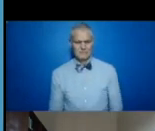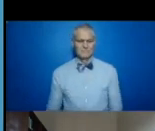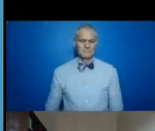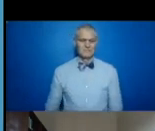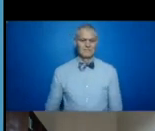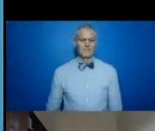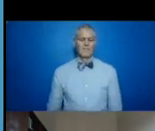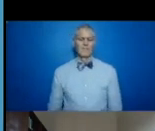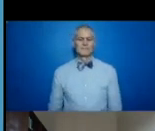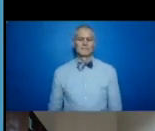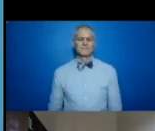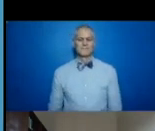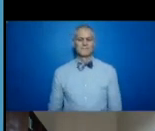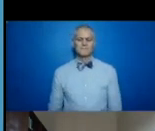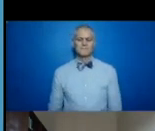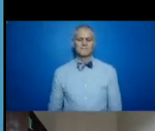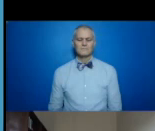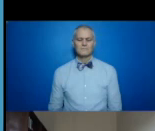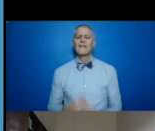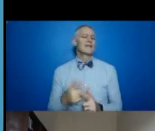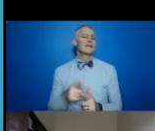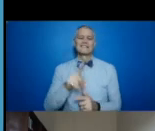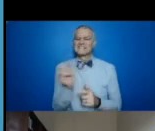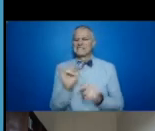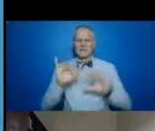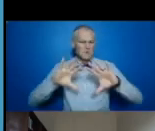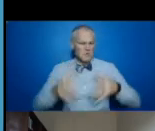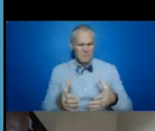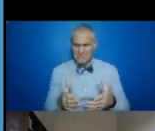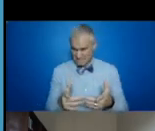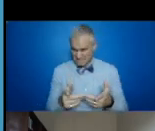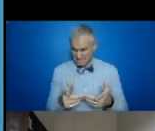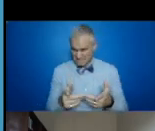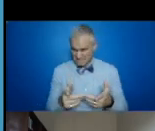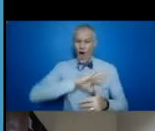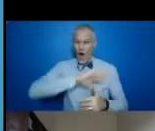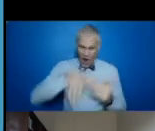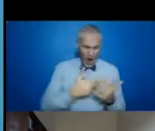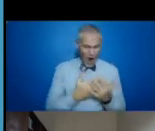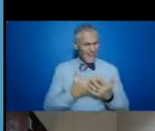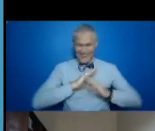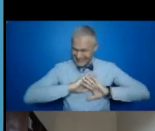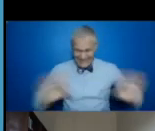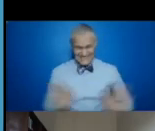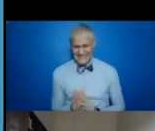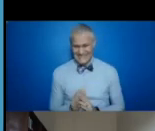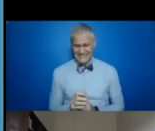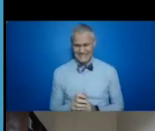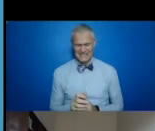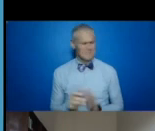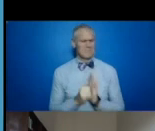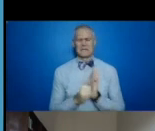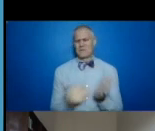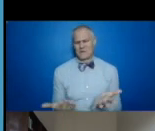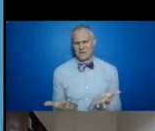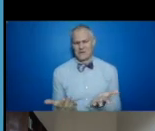narrative. But then you ask the same group, this can't possibly be all that there is in the community. And so this is what